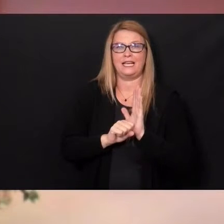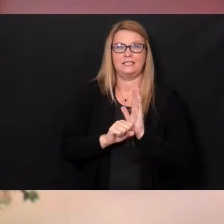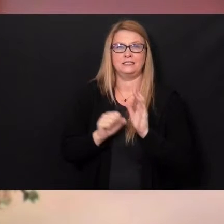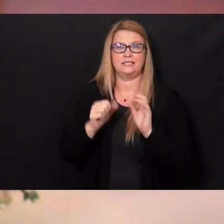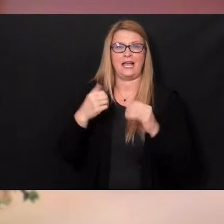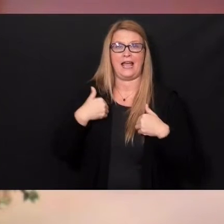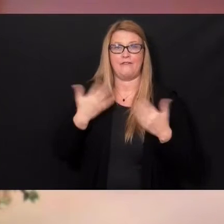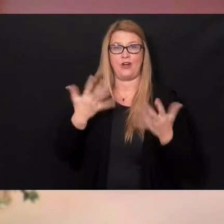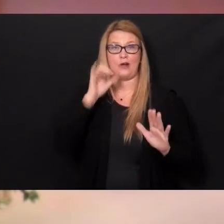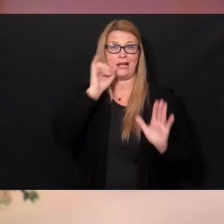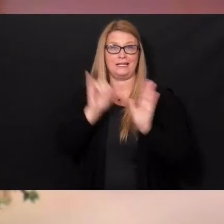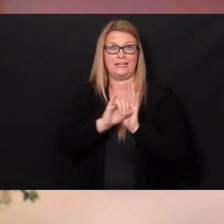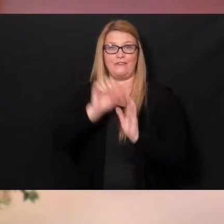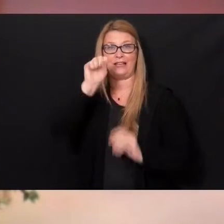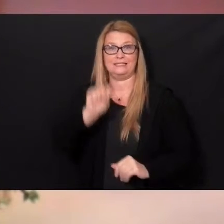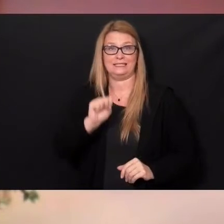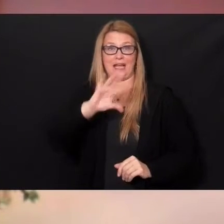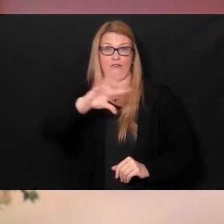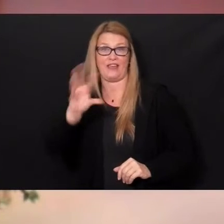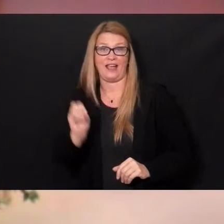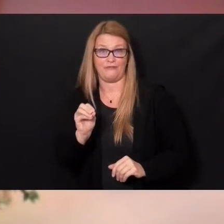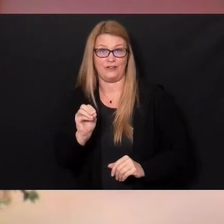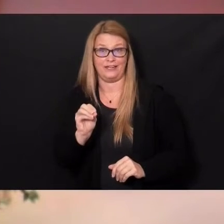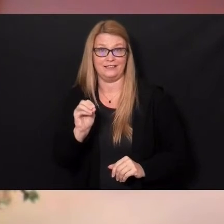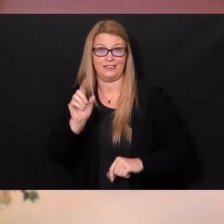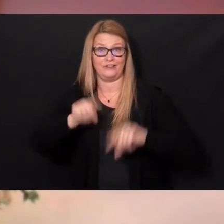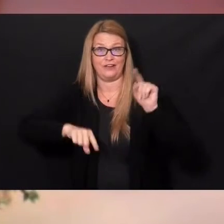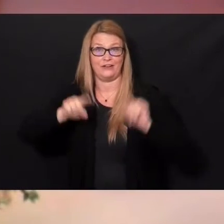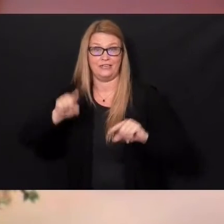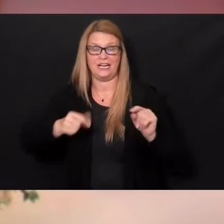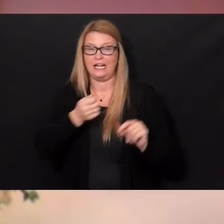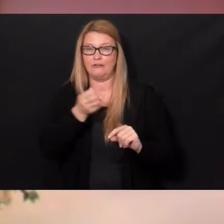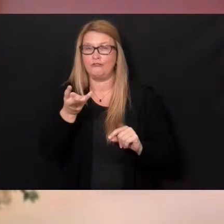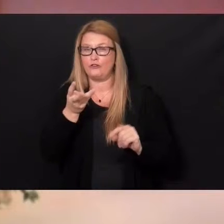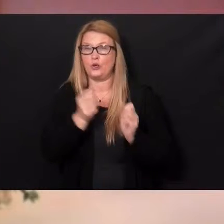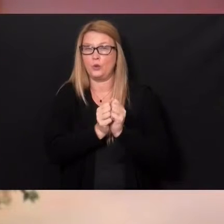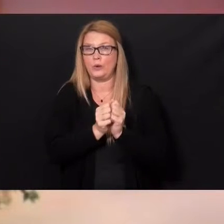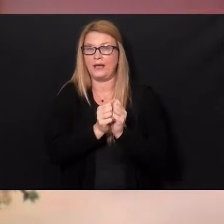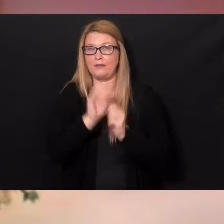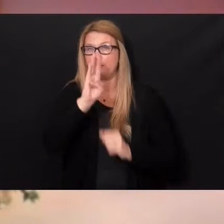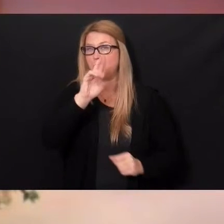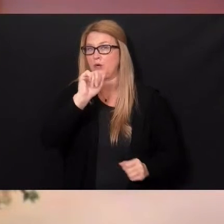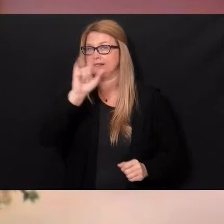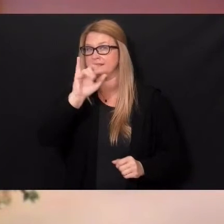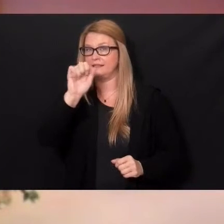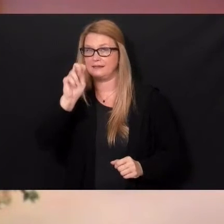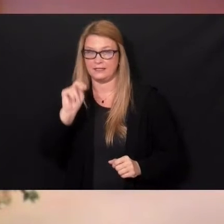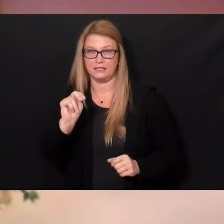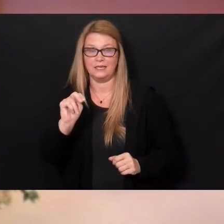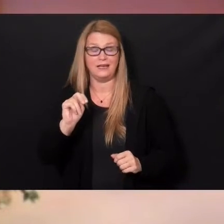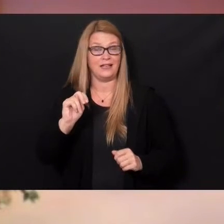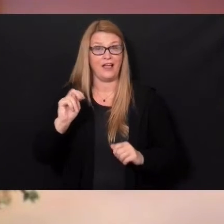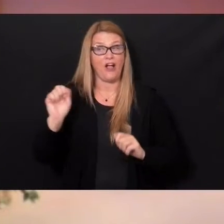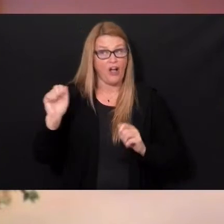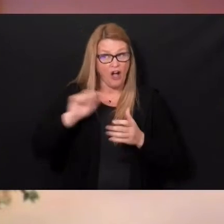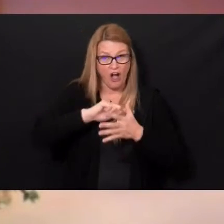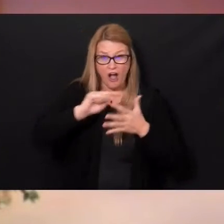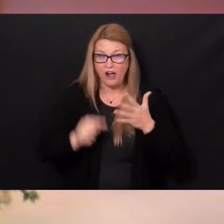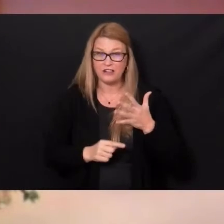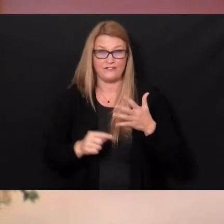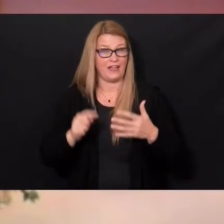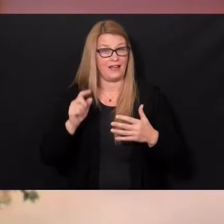the South African variant and fewer with the Brazilian variant. So this is just all a manifestation of